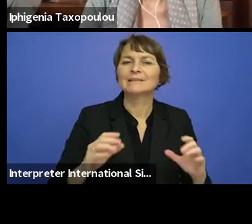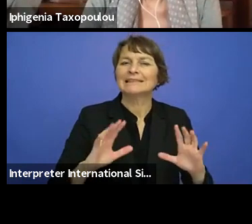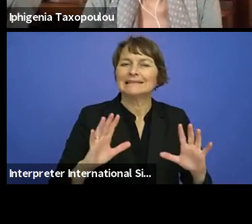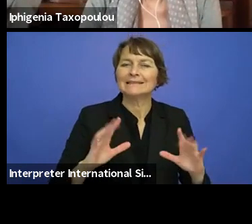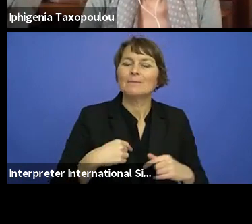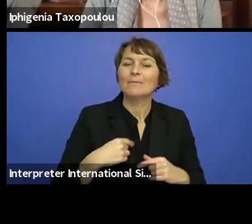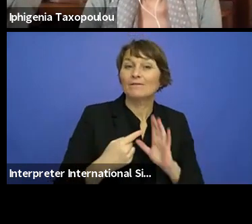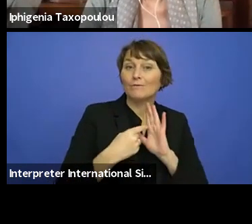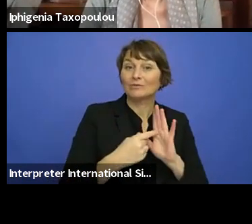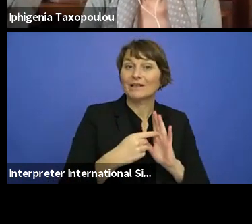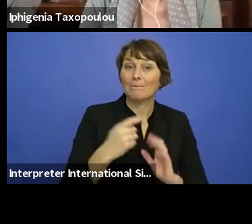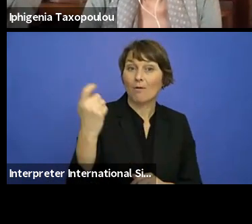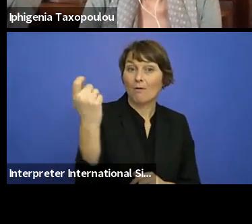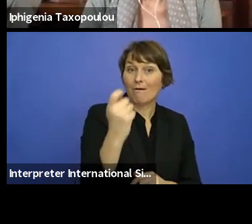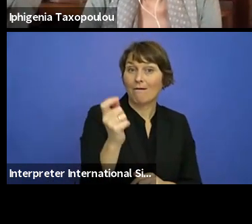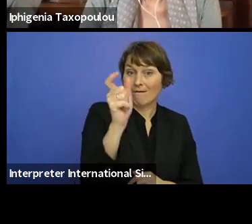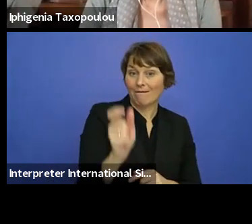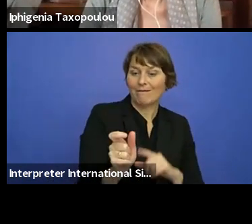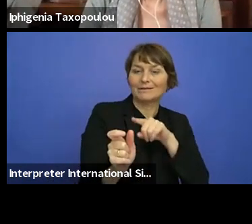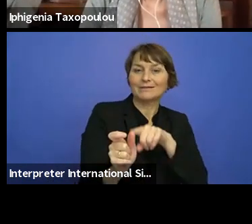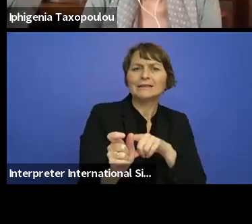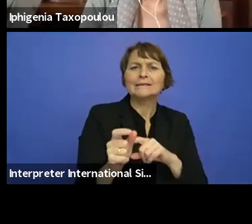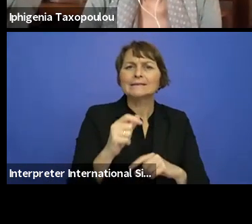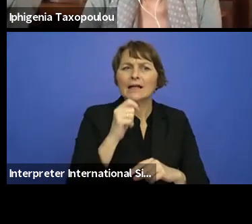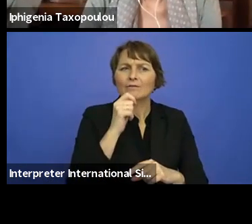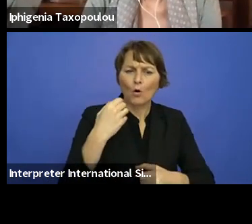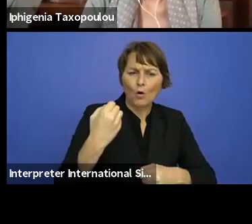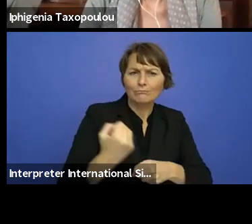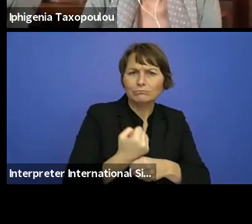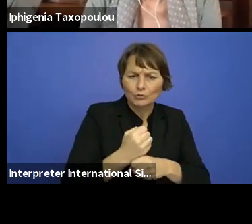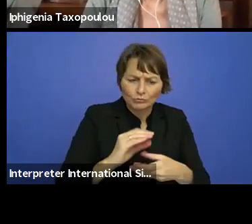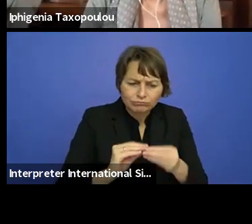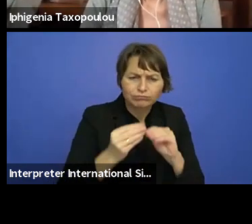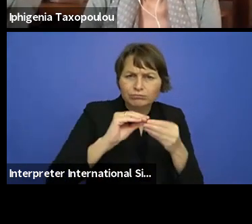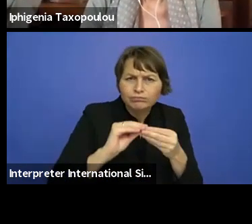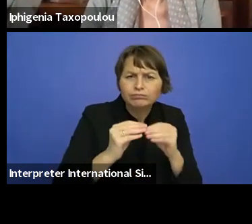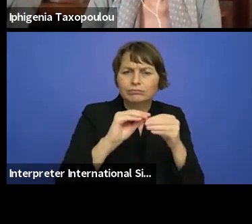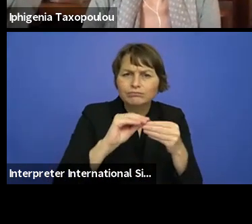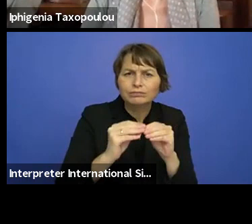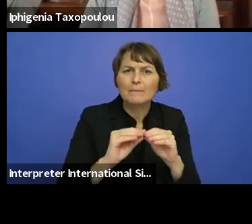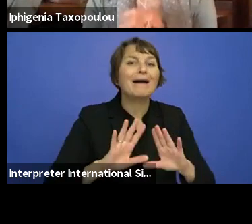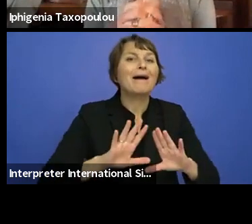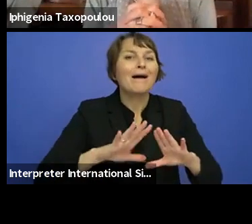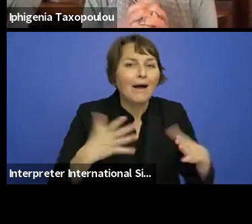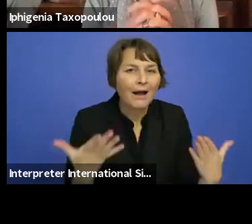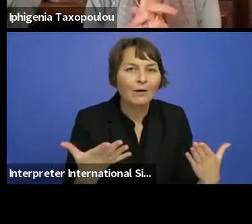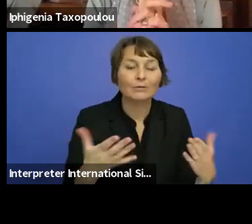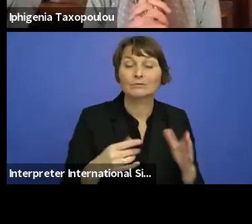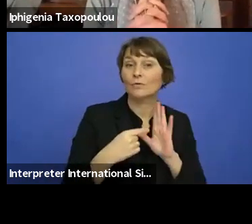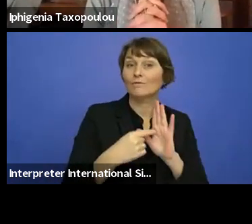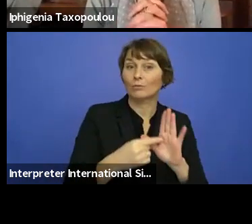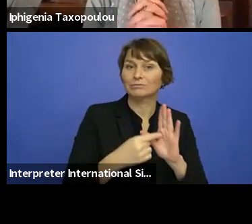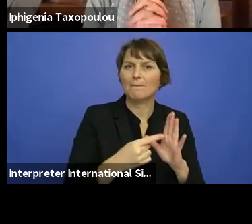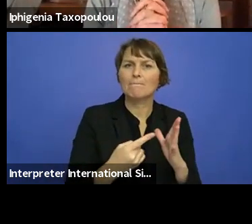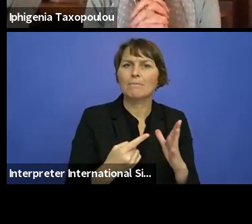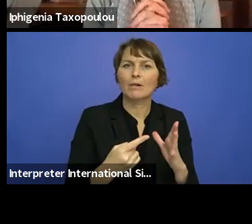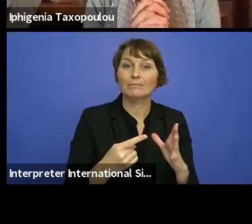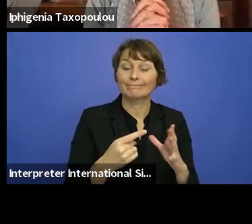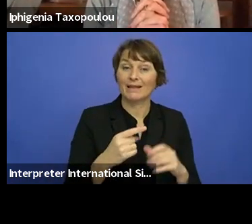but how you produce your production. For example, to invite artists from different parts of the country where